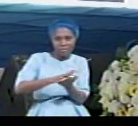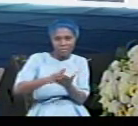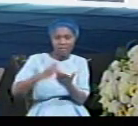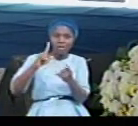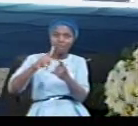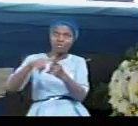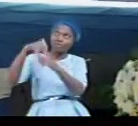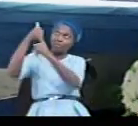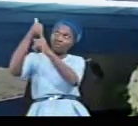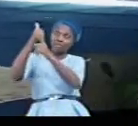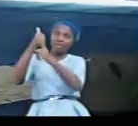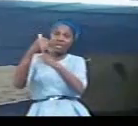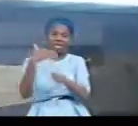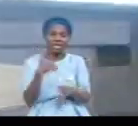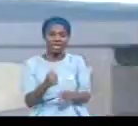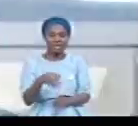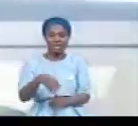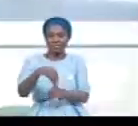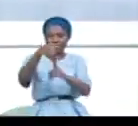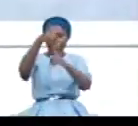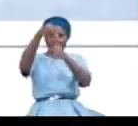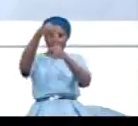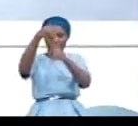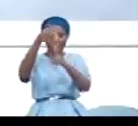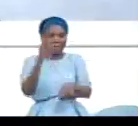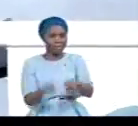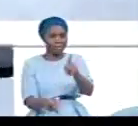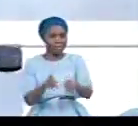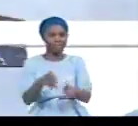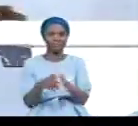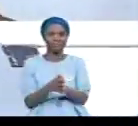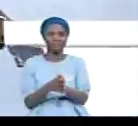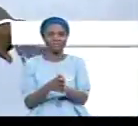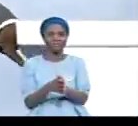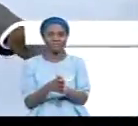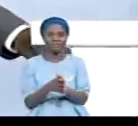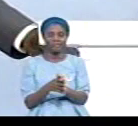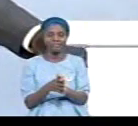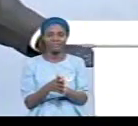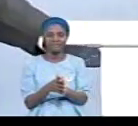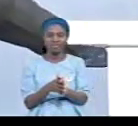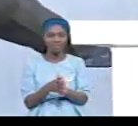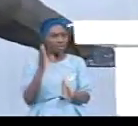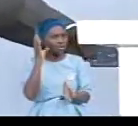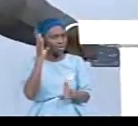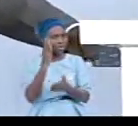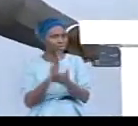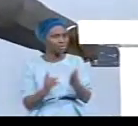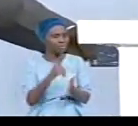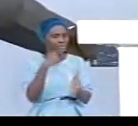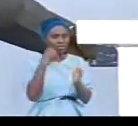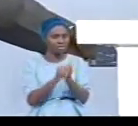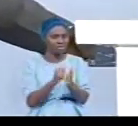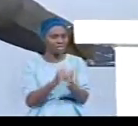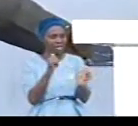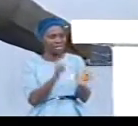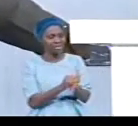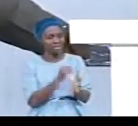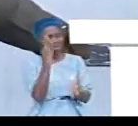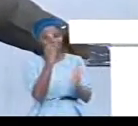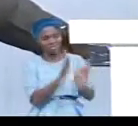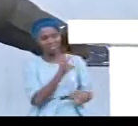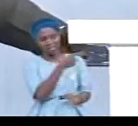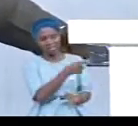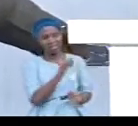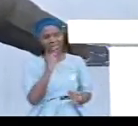himself a peculiar people. Here somebody says, that preacher is peculiar.